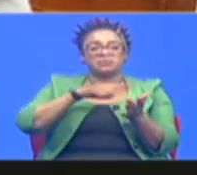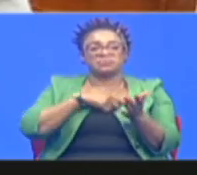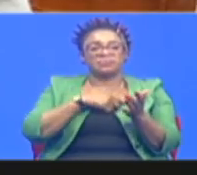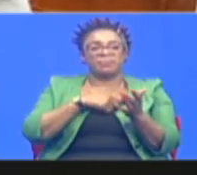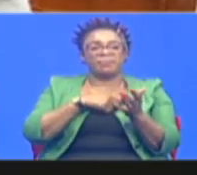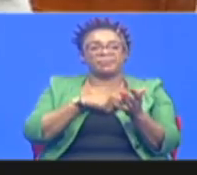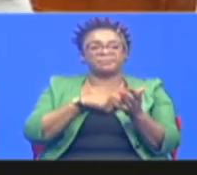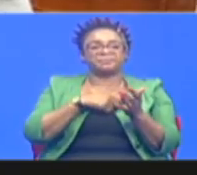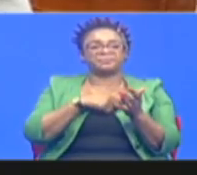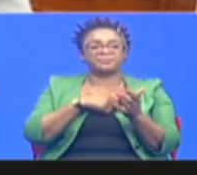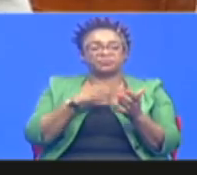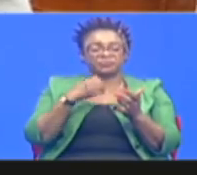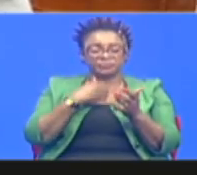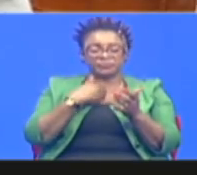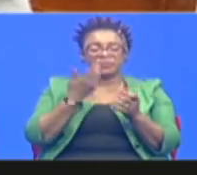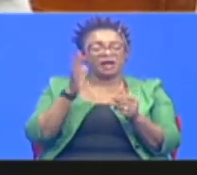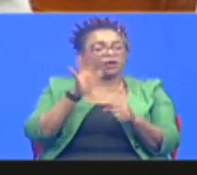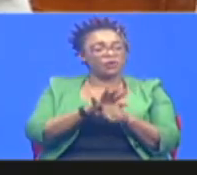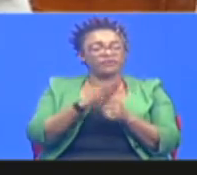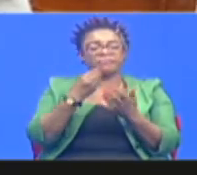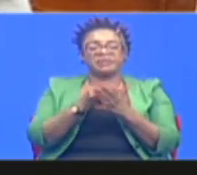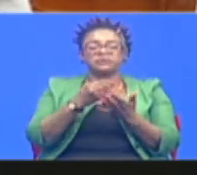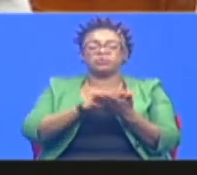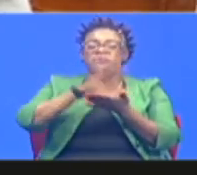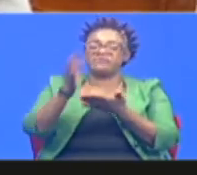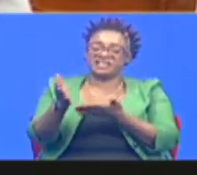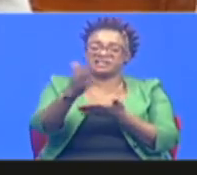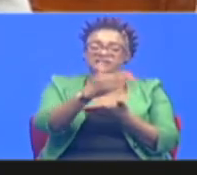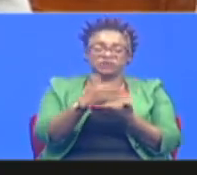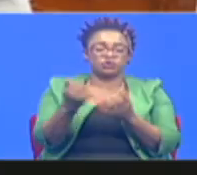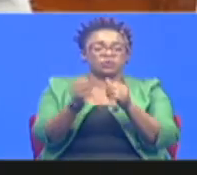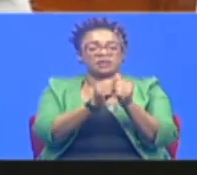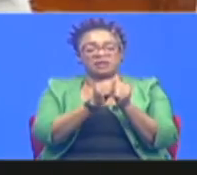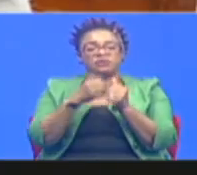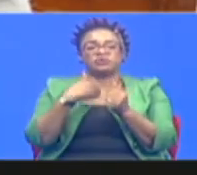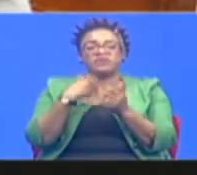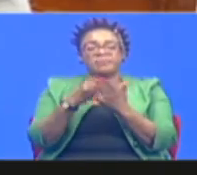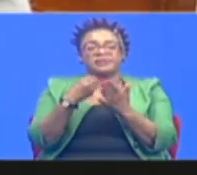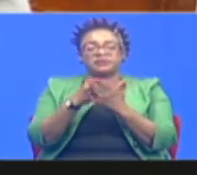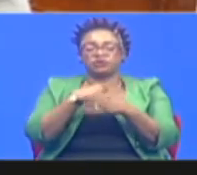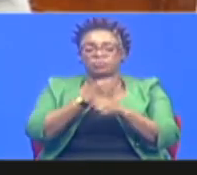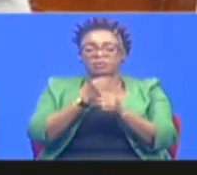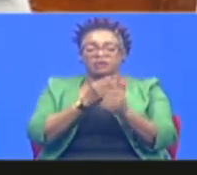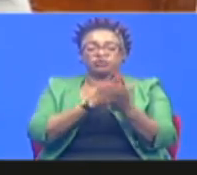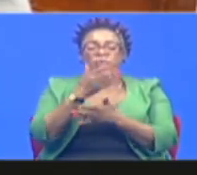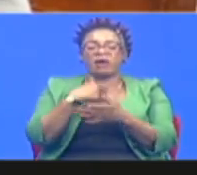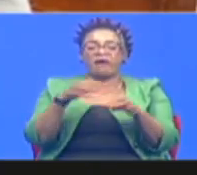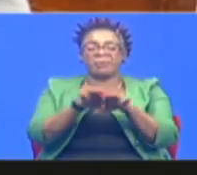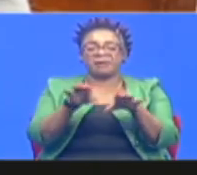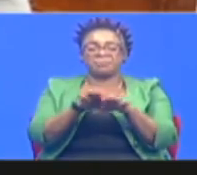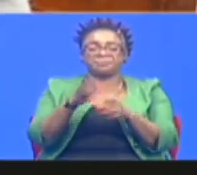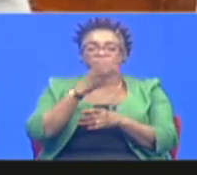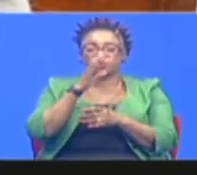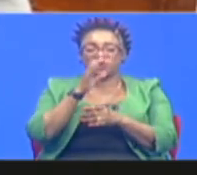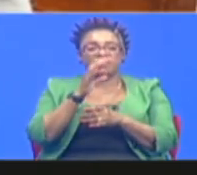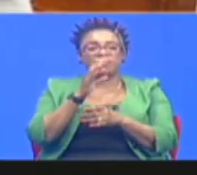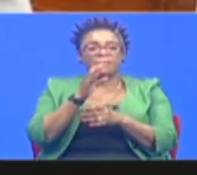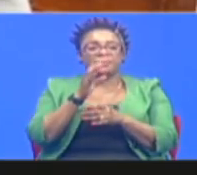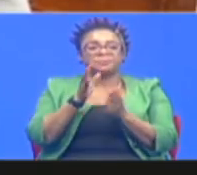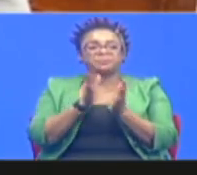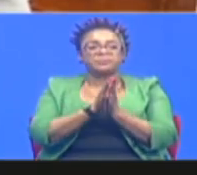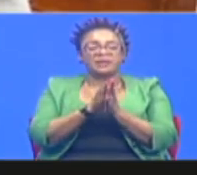of money. We have been fundraising together to have money to make sure that we have piped water, at least